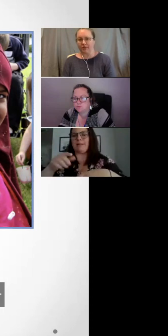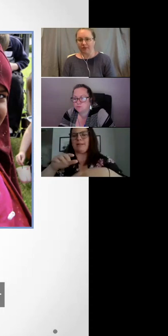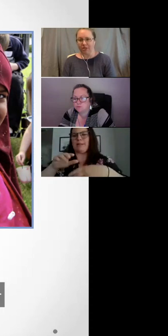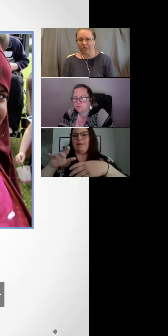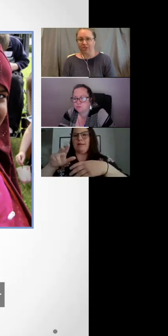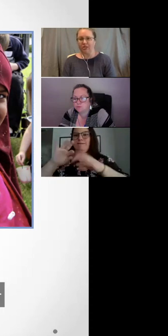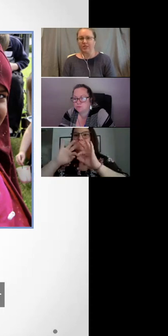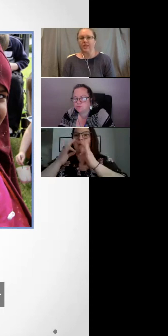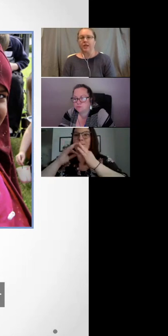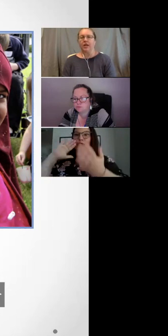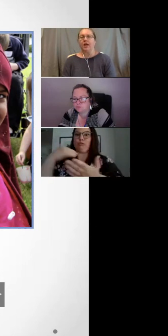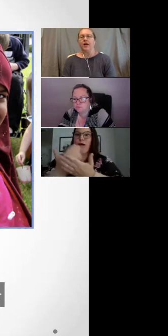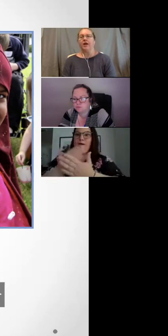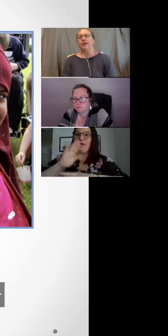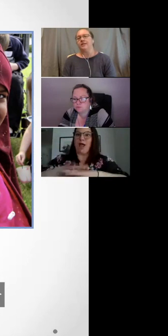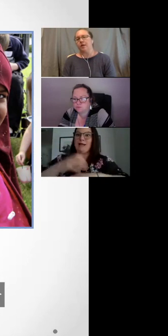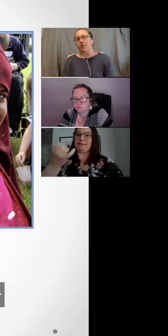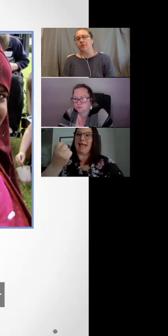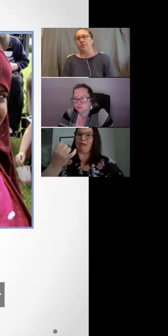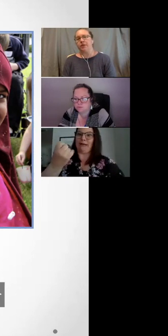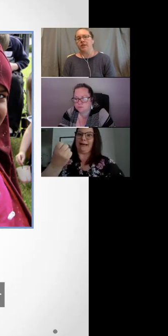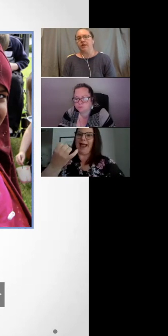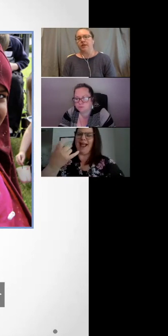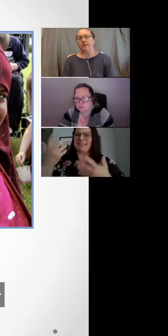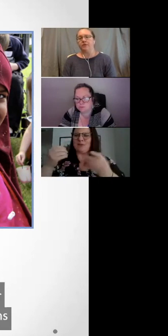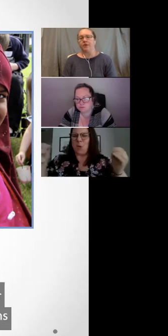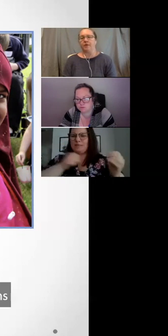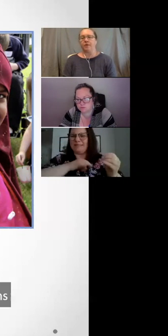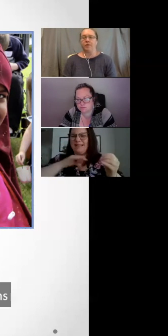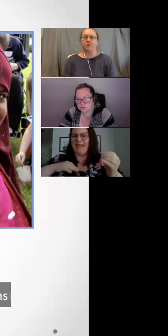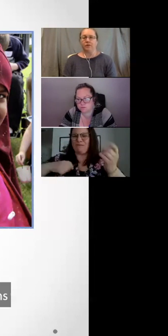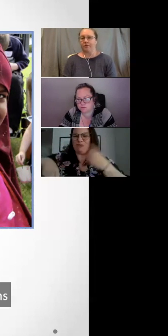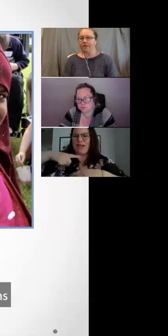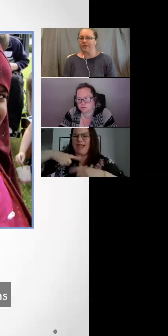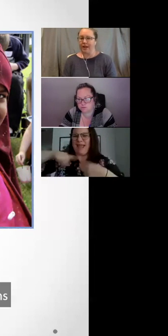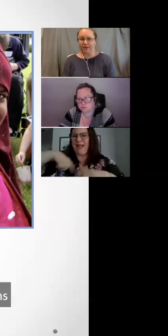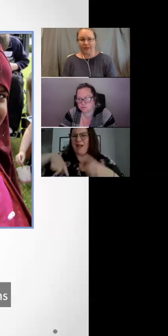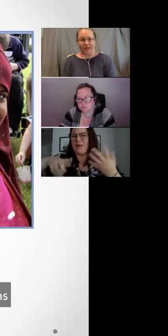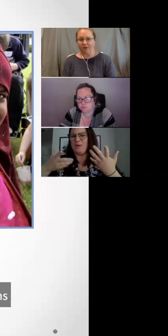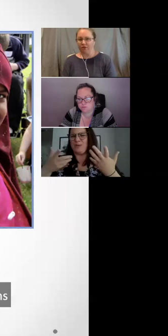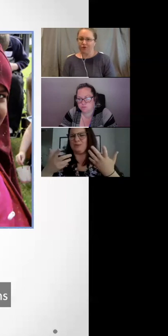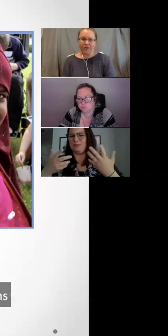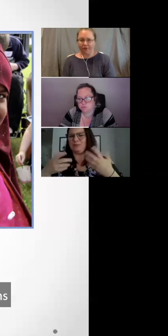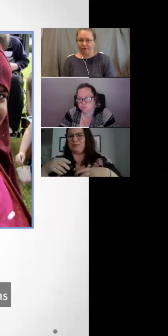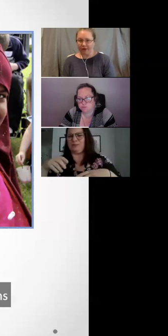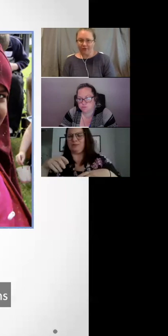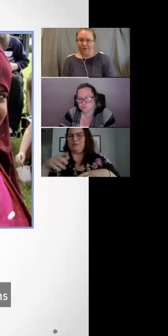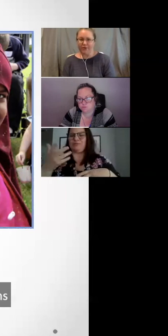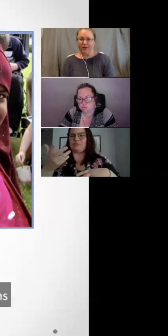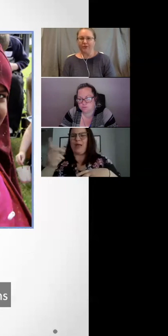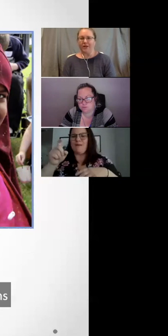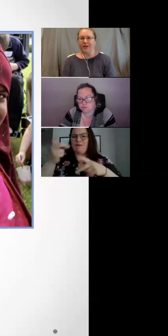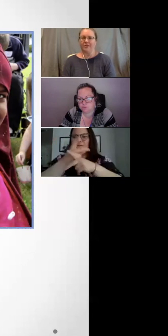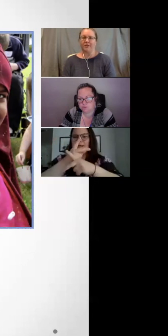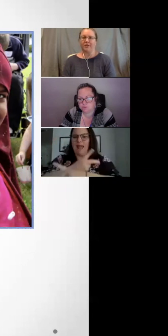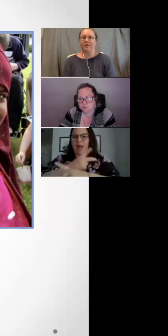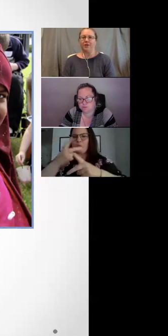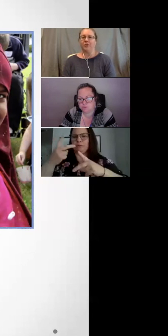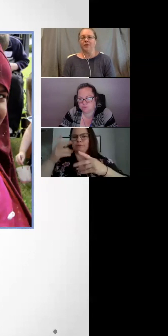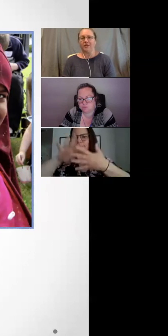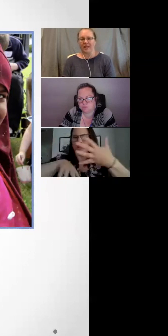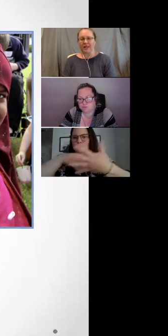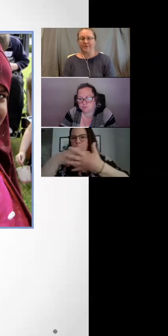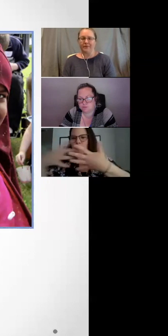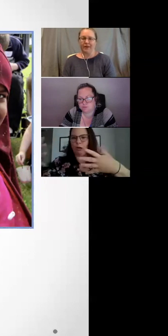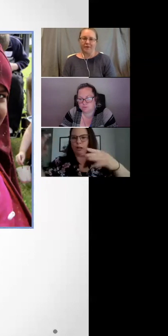some limitations. An example would be if the family wants to arrive on a Saturday, there are no staff around, so they are going to have to come in on